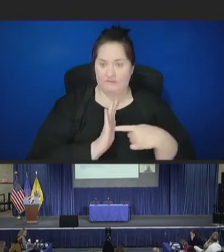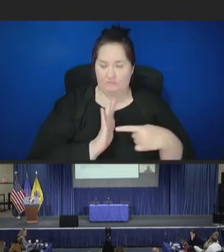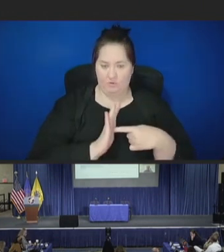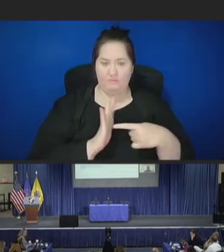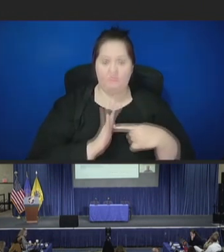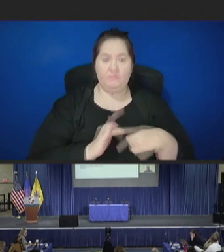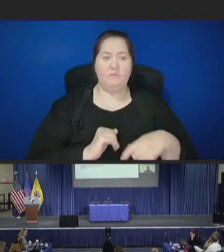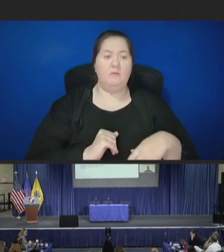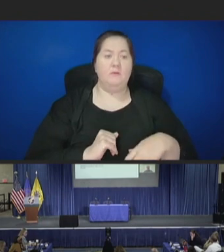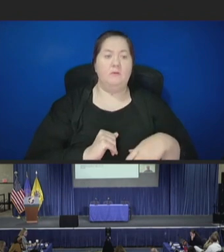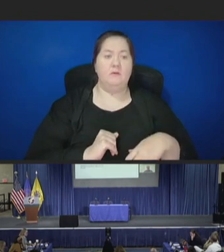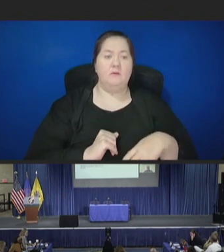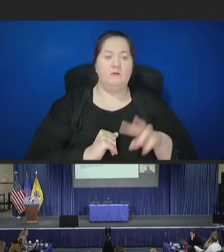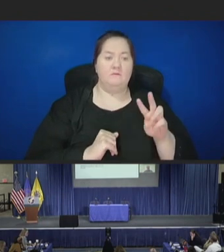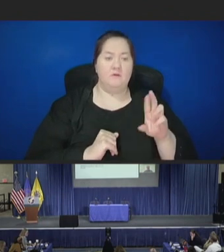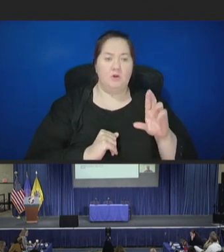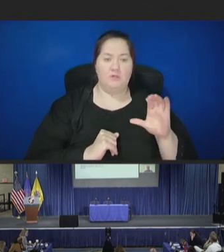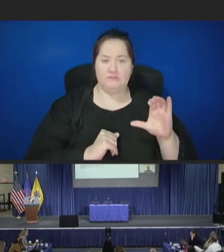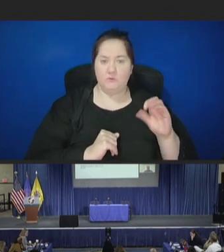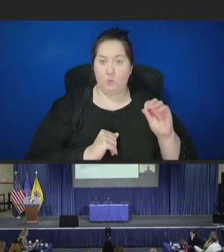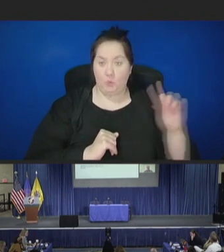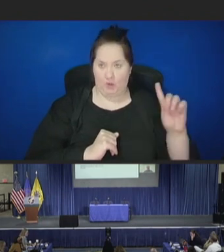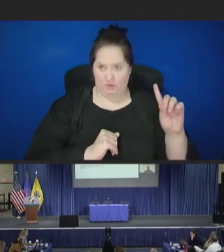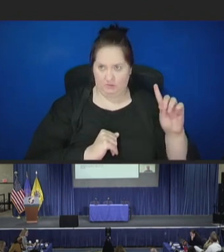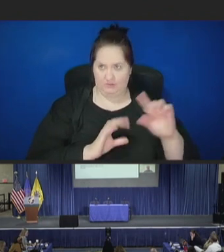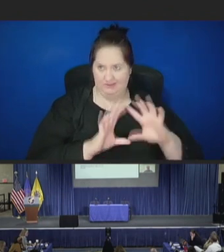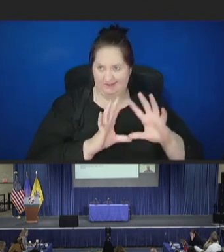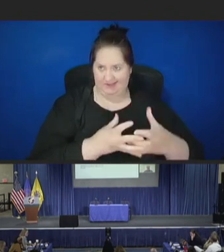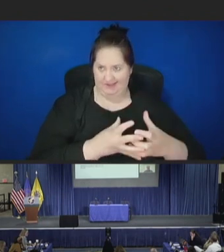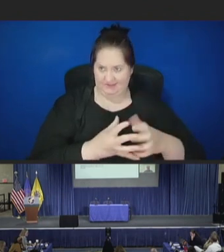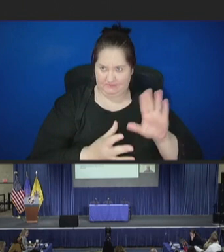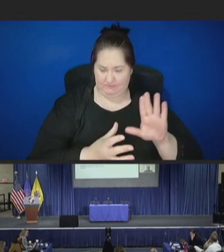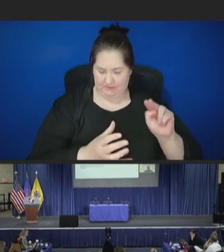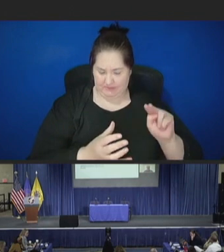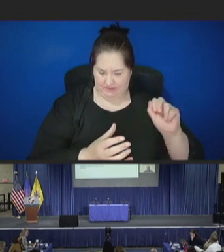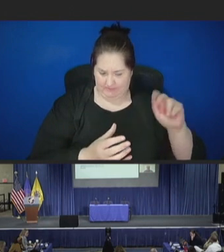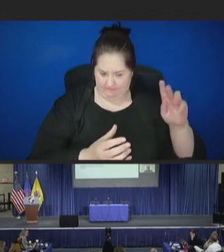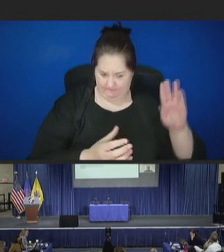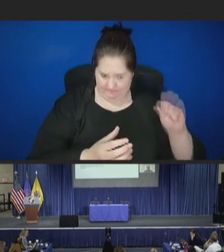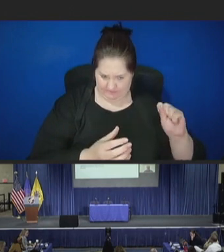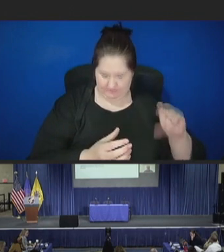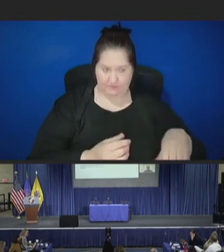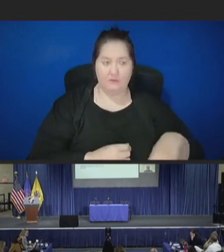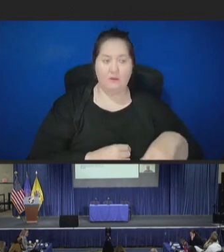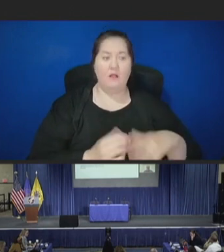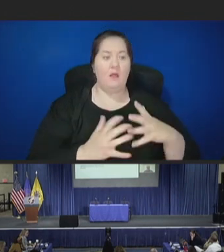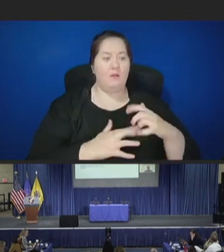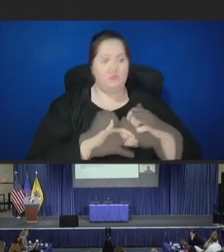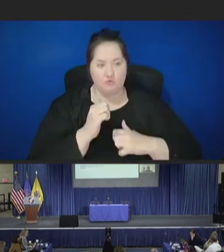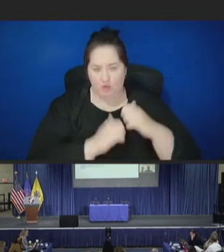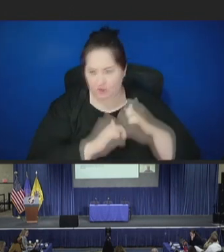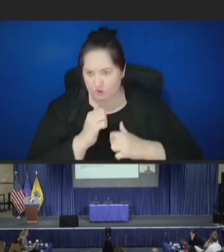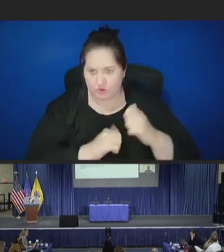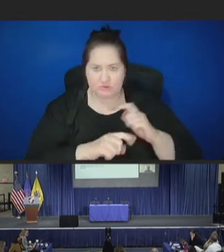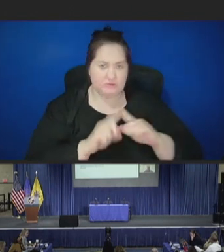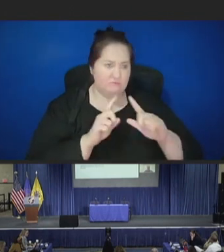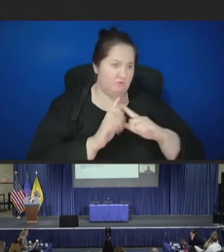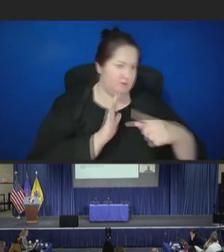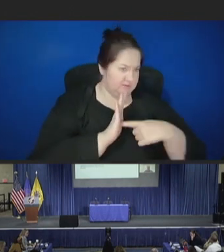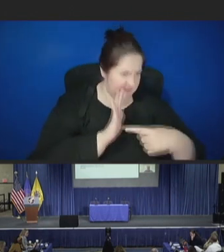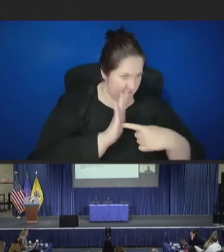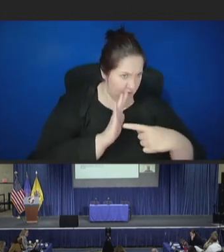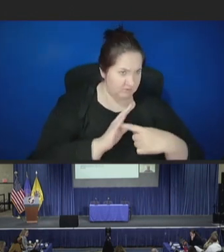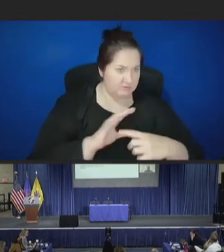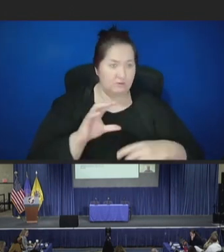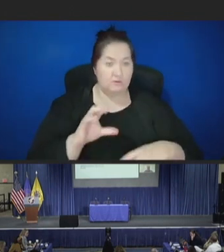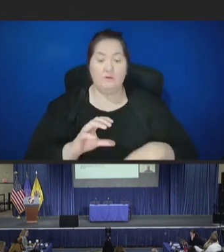talk about is the VRC01 class of BNAbs. We have lots of structures of them, and there's many examples of them. They